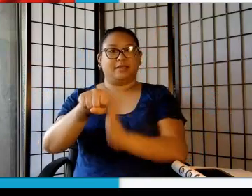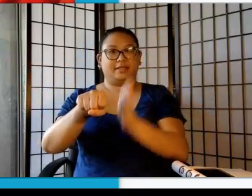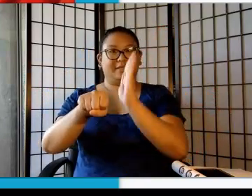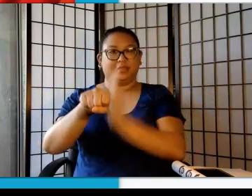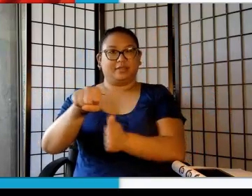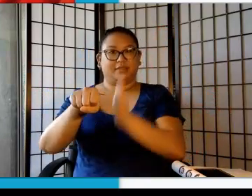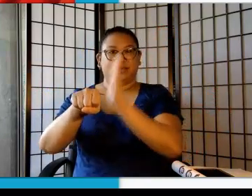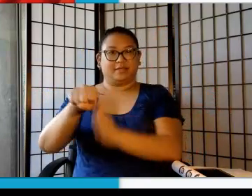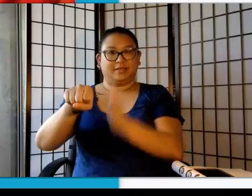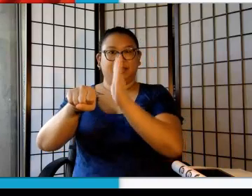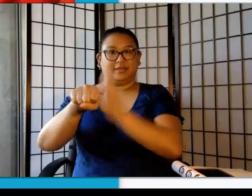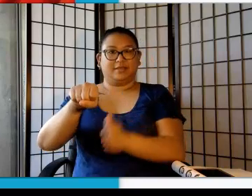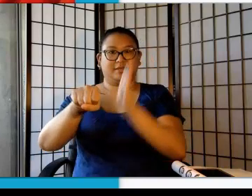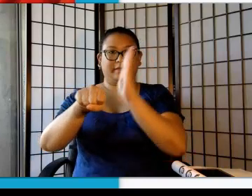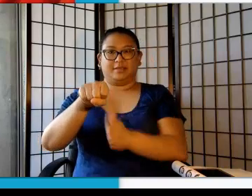slicing.